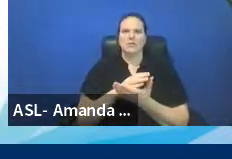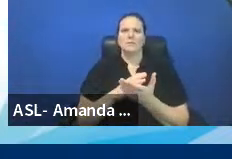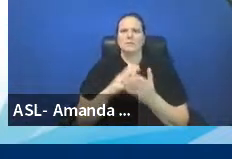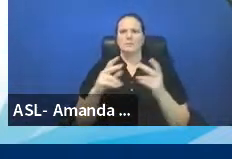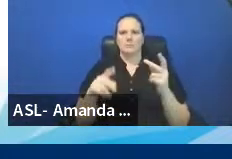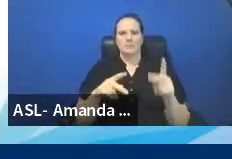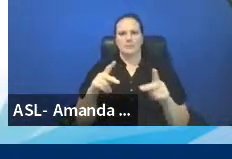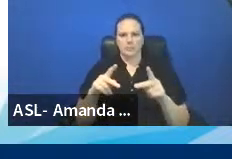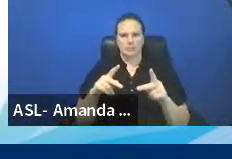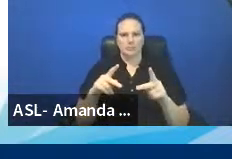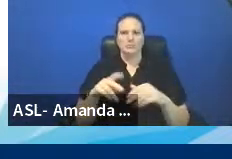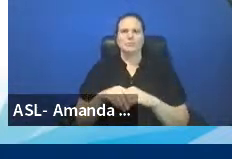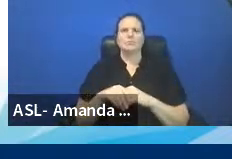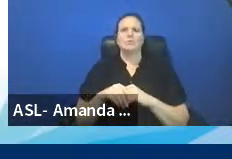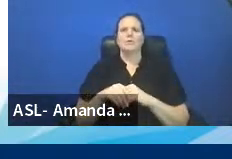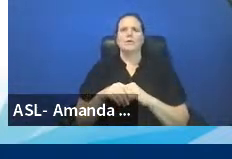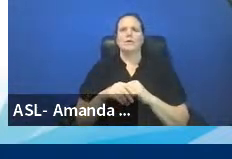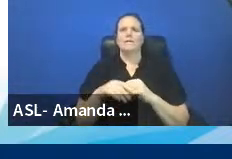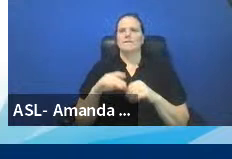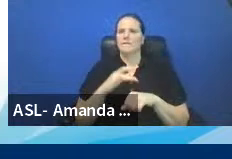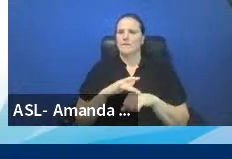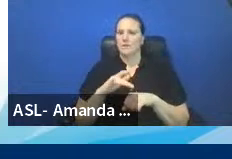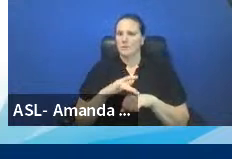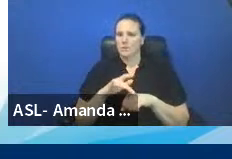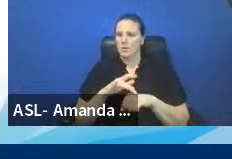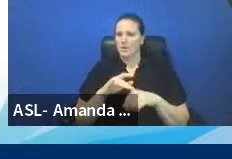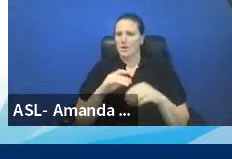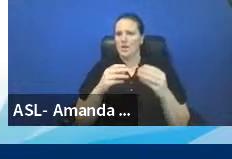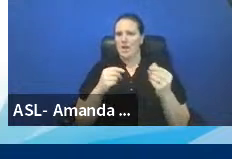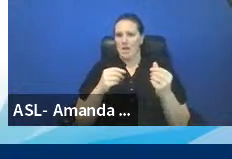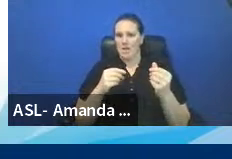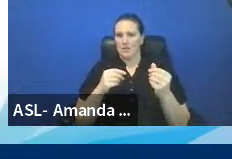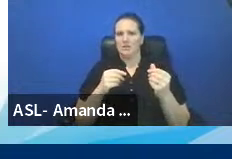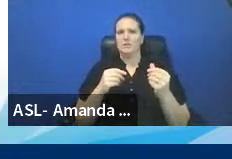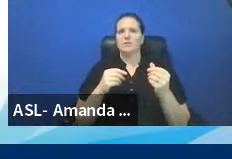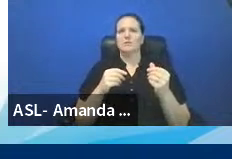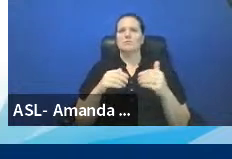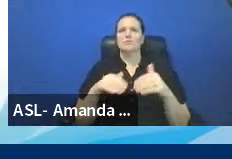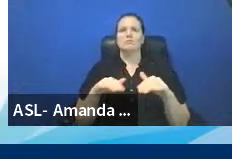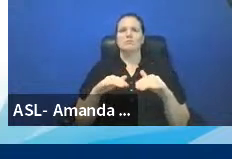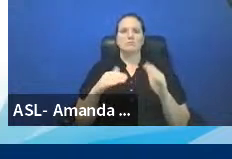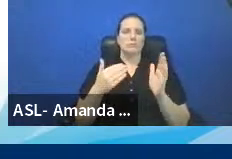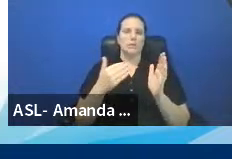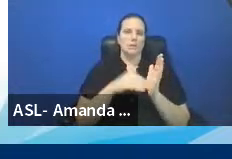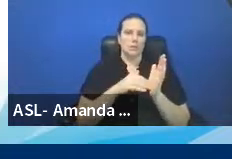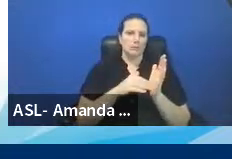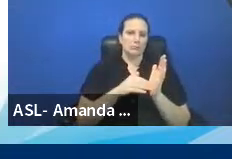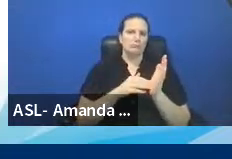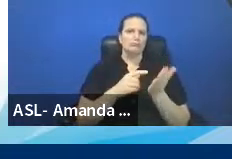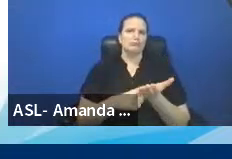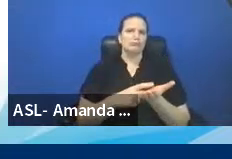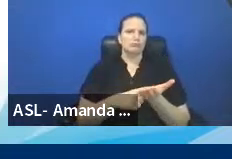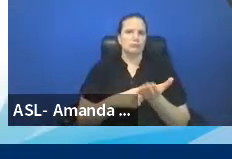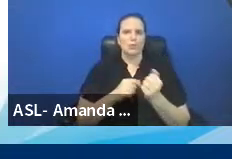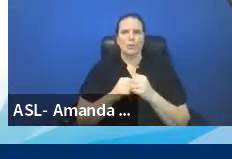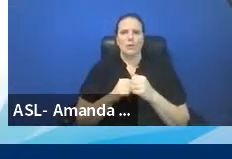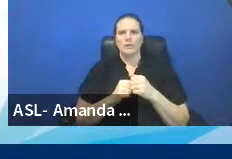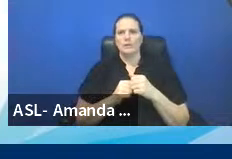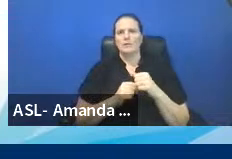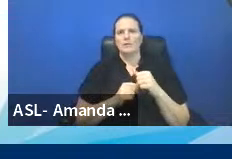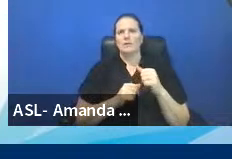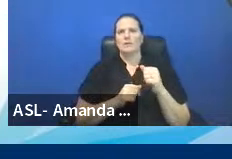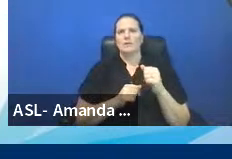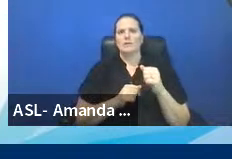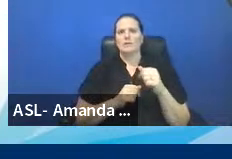we have vacant land, we have some folks who are, once again, versed in parks and versed in